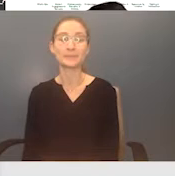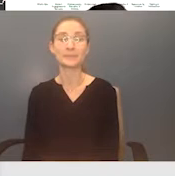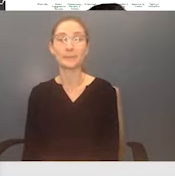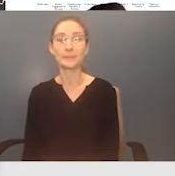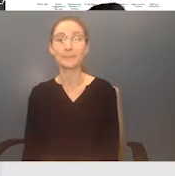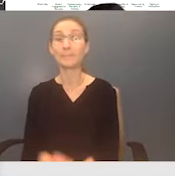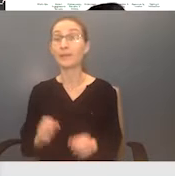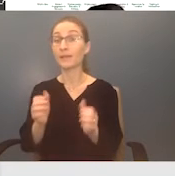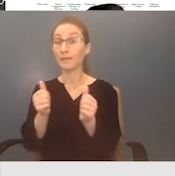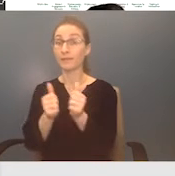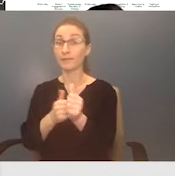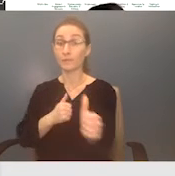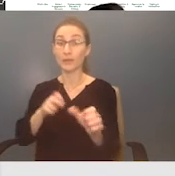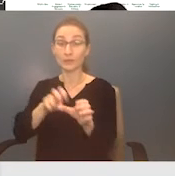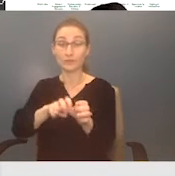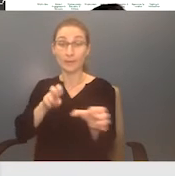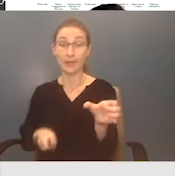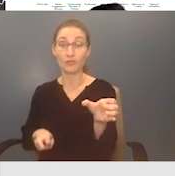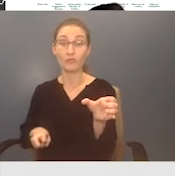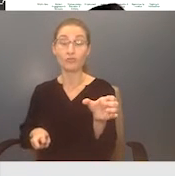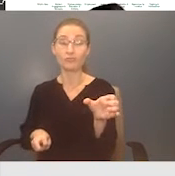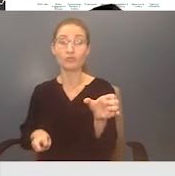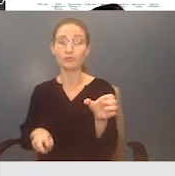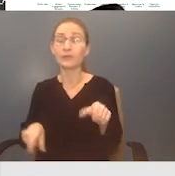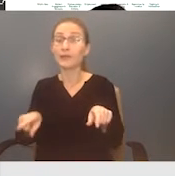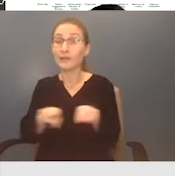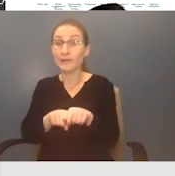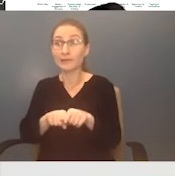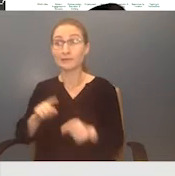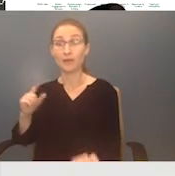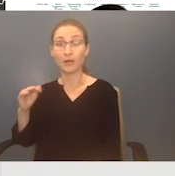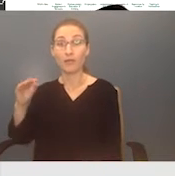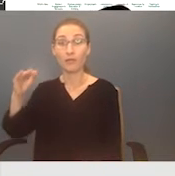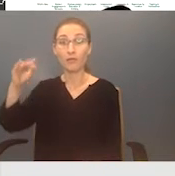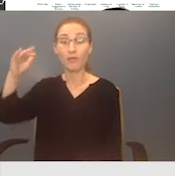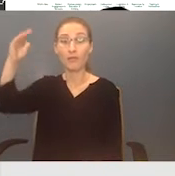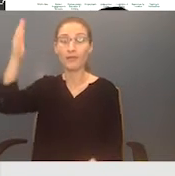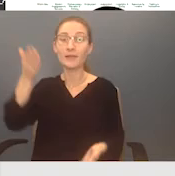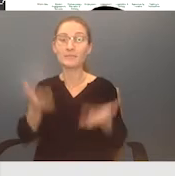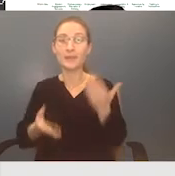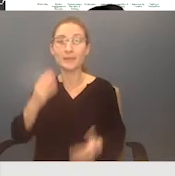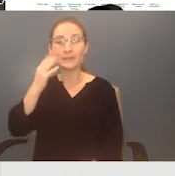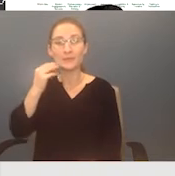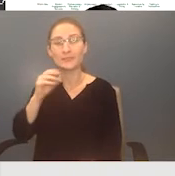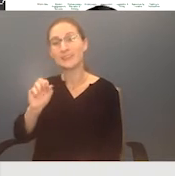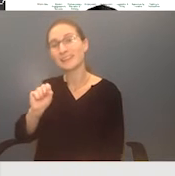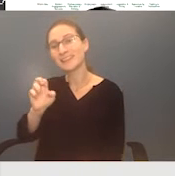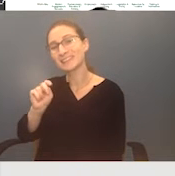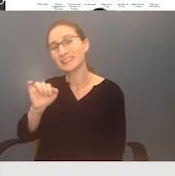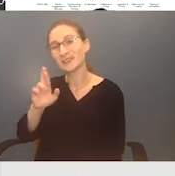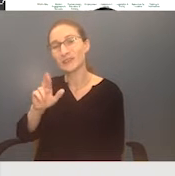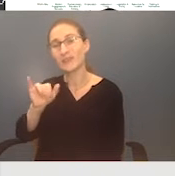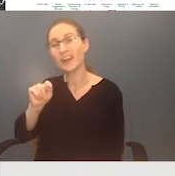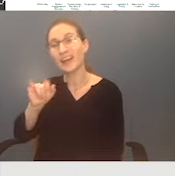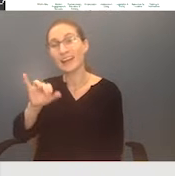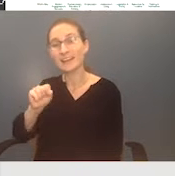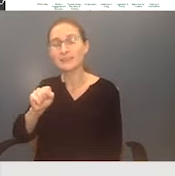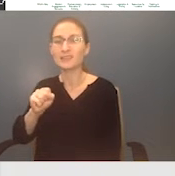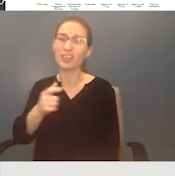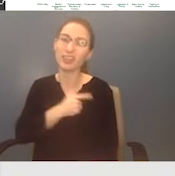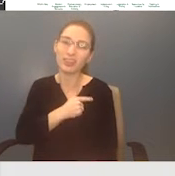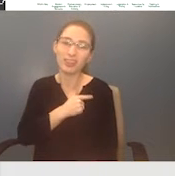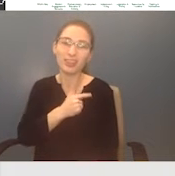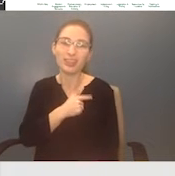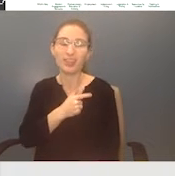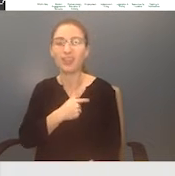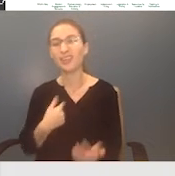Avoiding dropout, as students get older, they might get senioritis, but just making sure students are staying engaged,